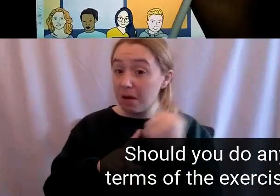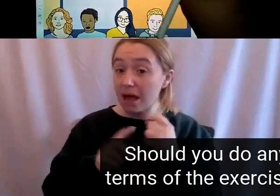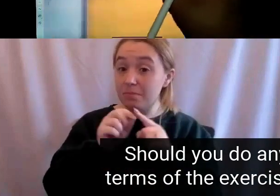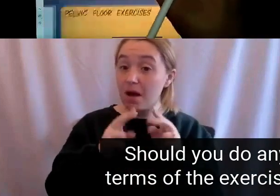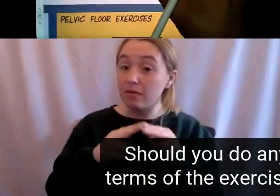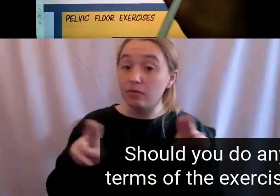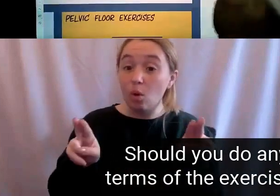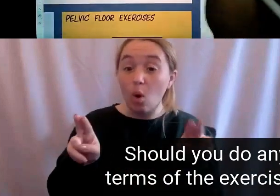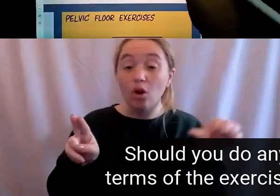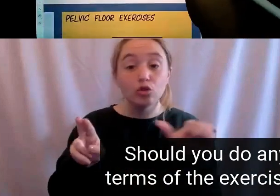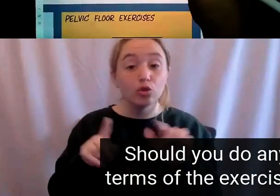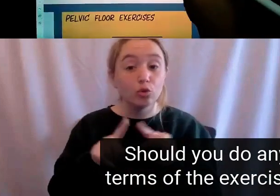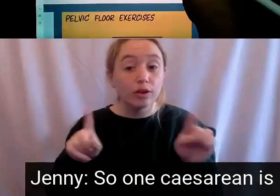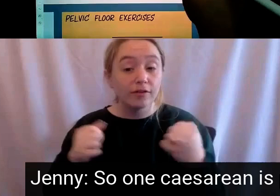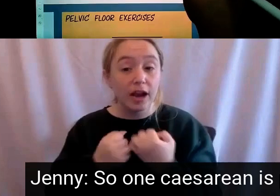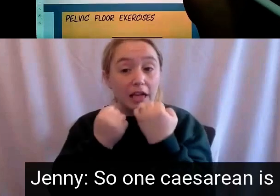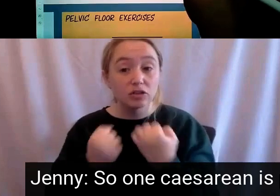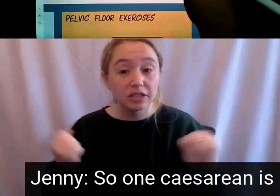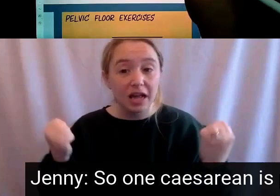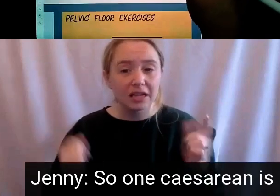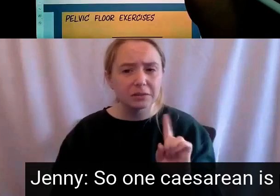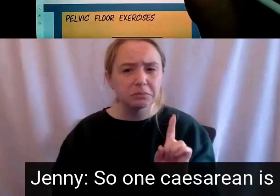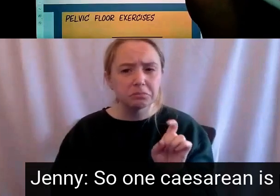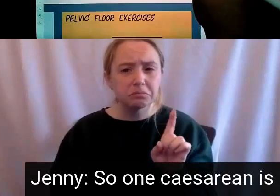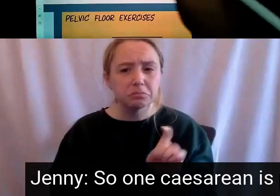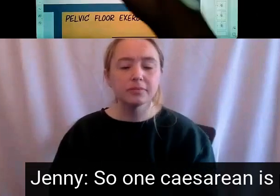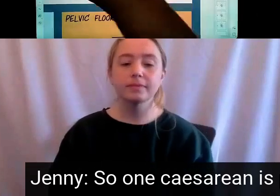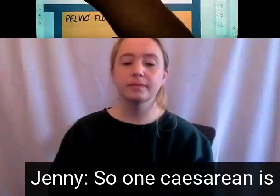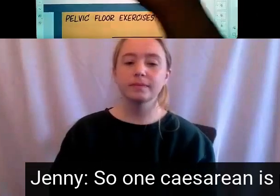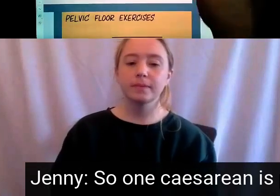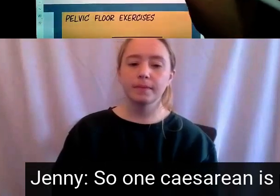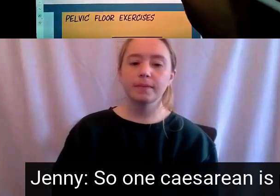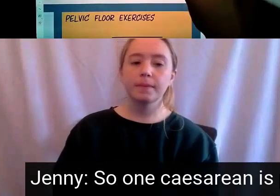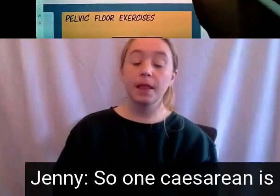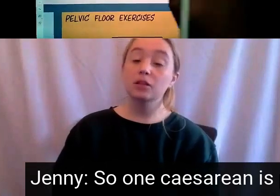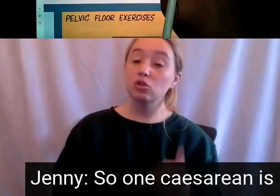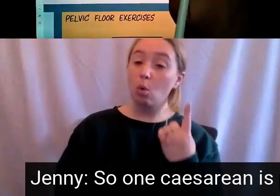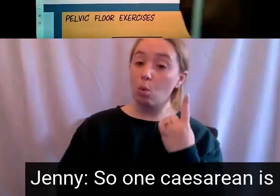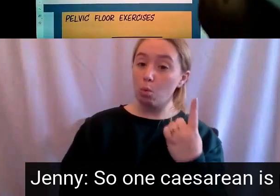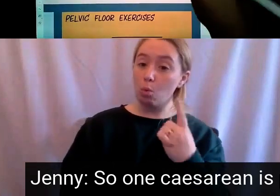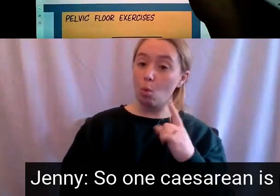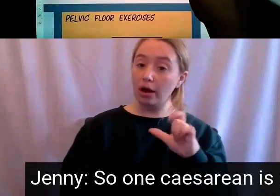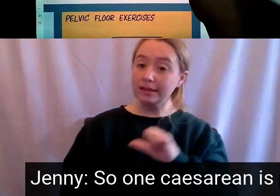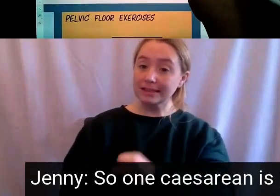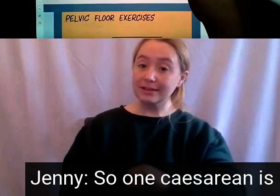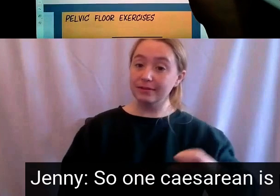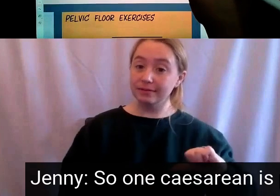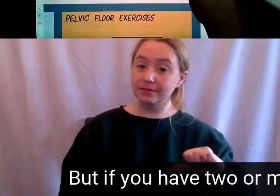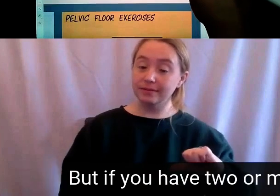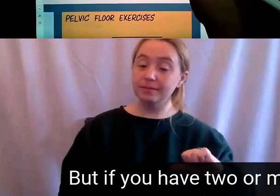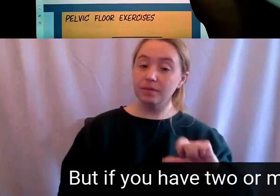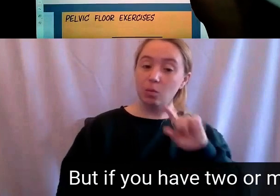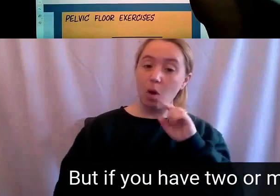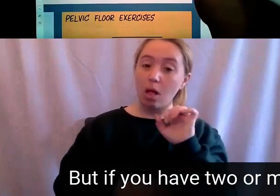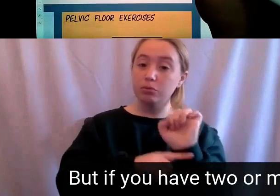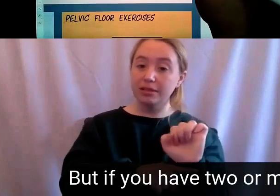of the exercises you've described? So when you have one cesarean is protective of your pelvic floor.